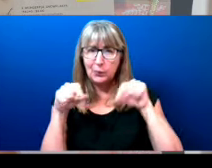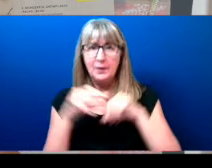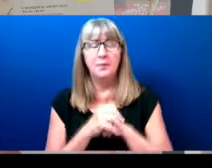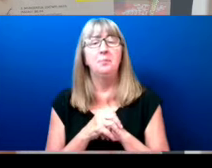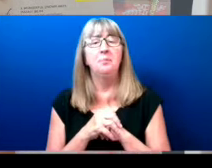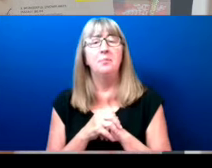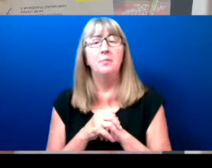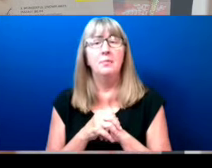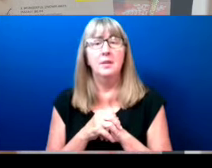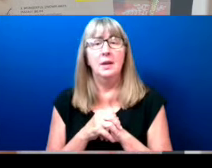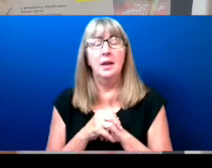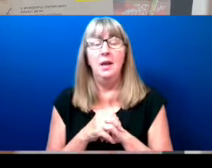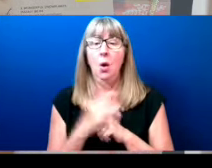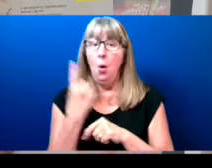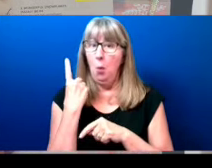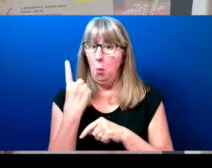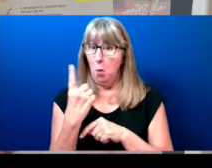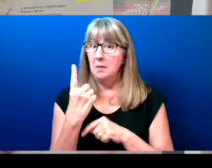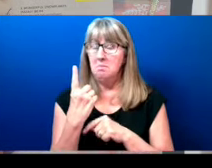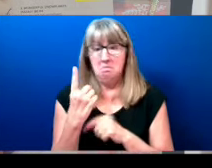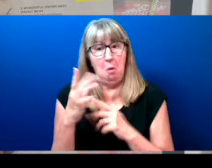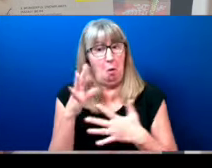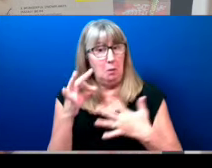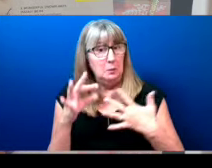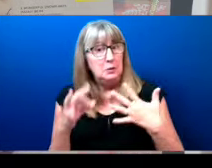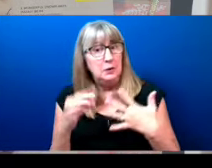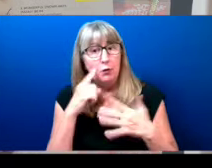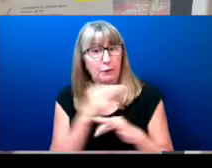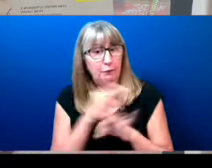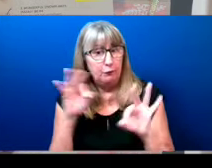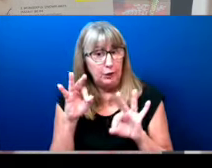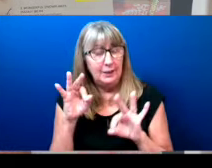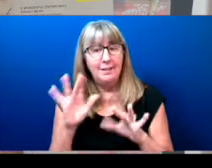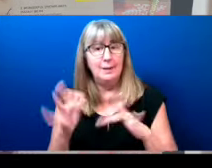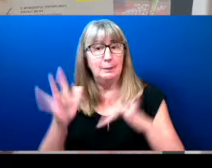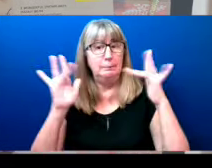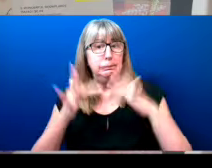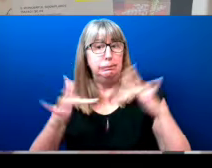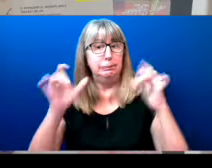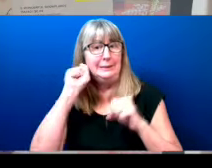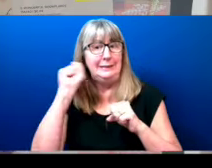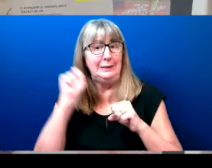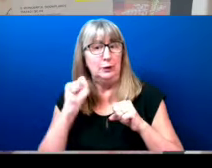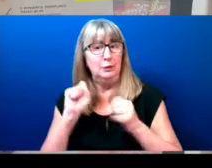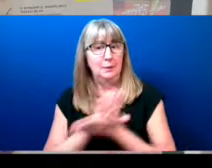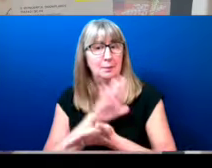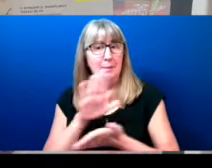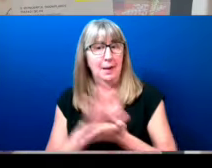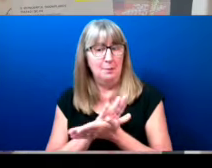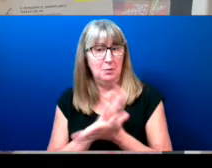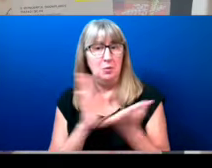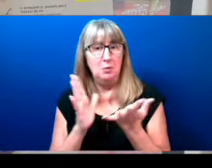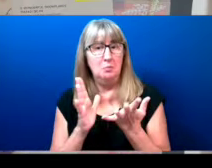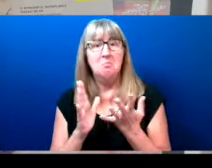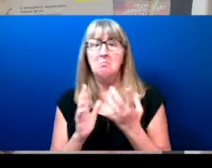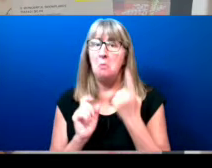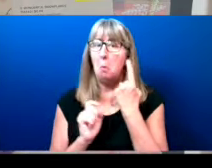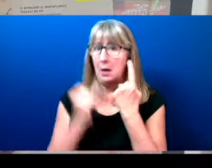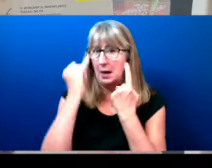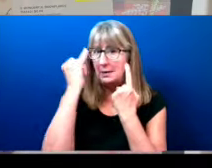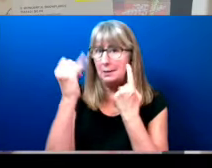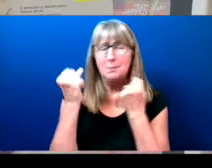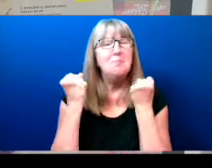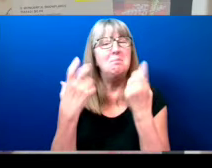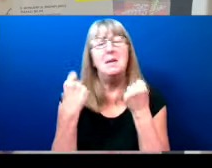great thing that works with this set is the bedazzling paper. And if you get that, you'll see me use it in one of these cards. So that's